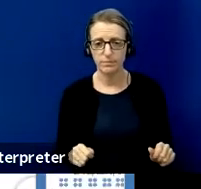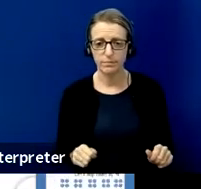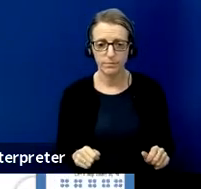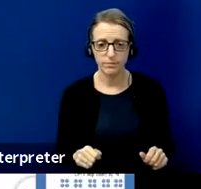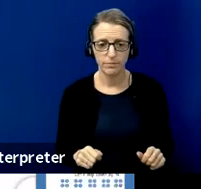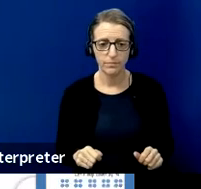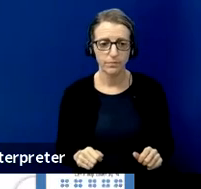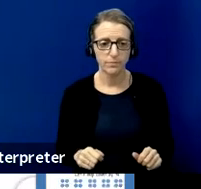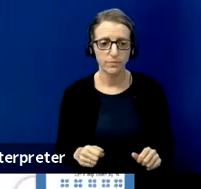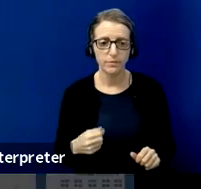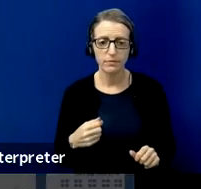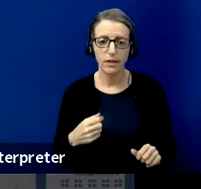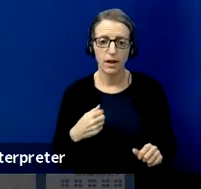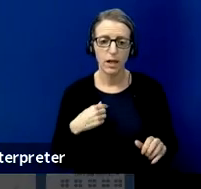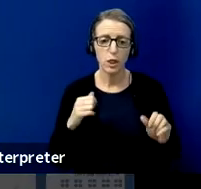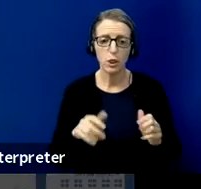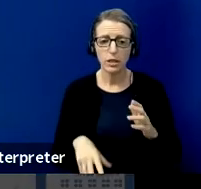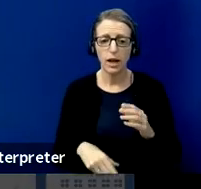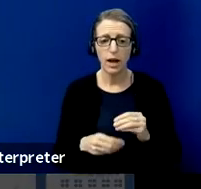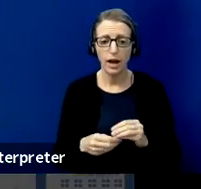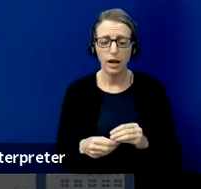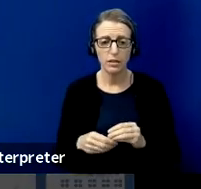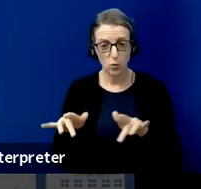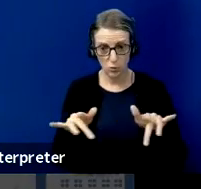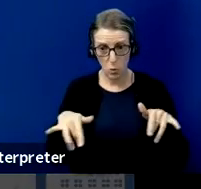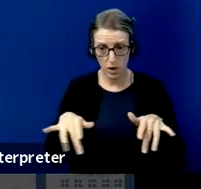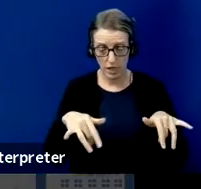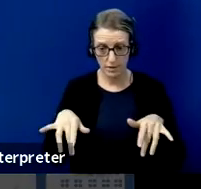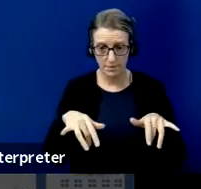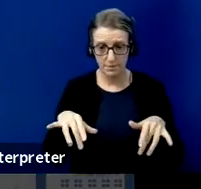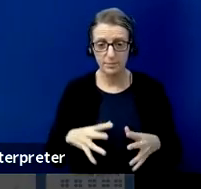and I could add a recording.